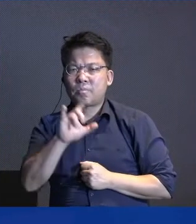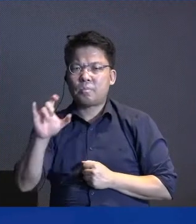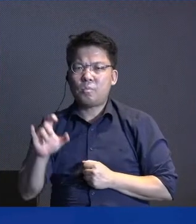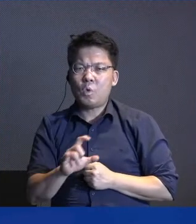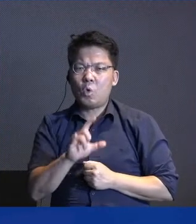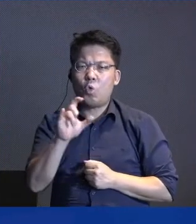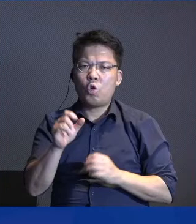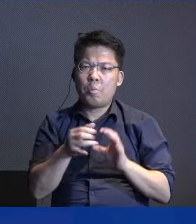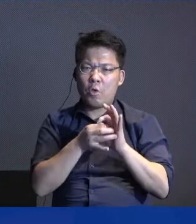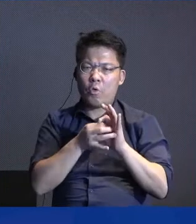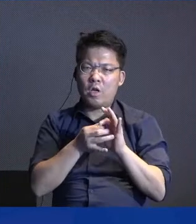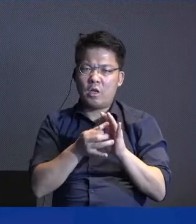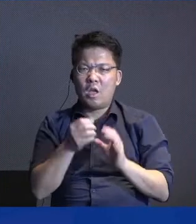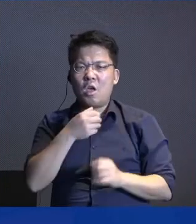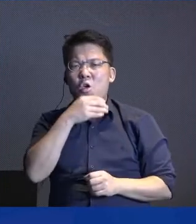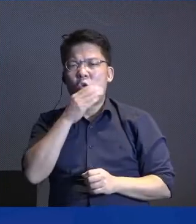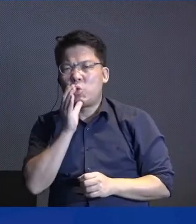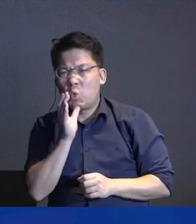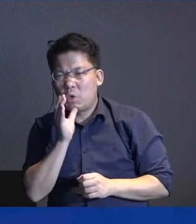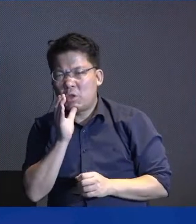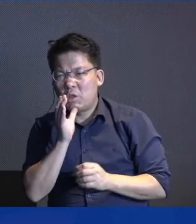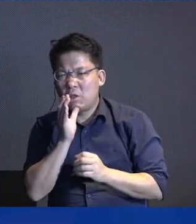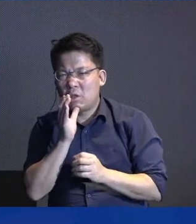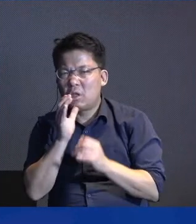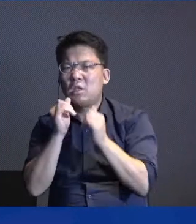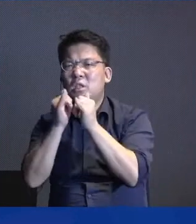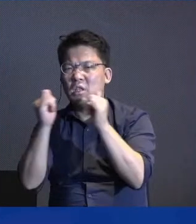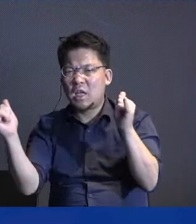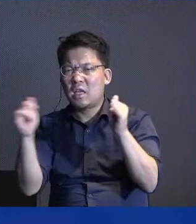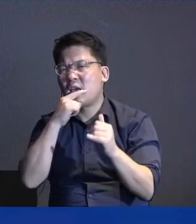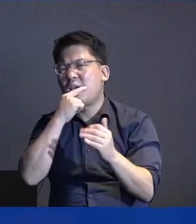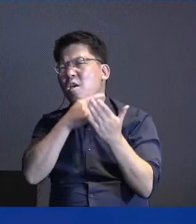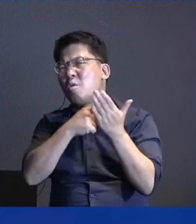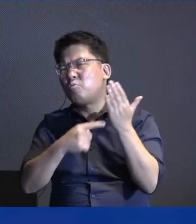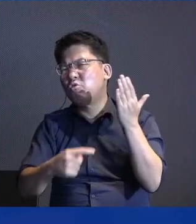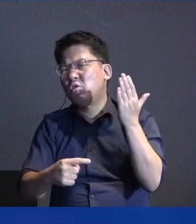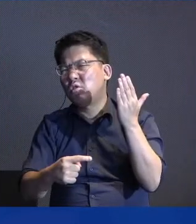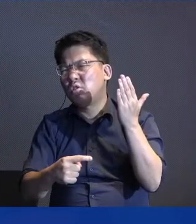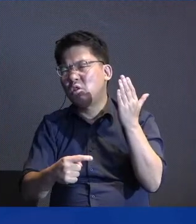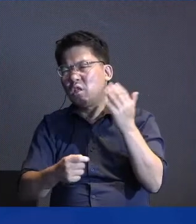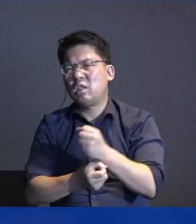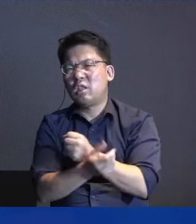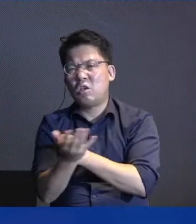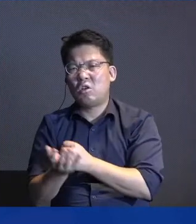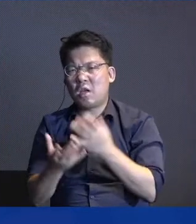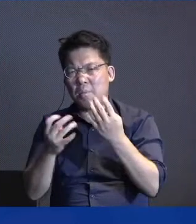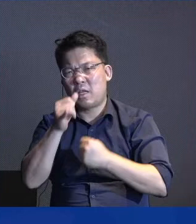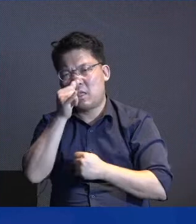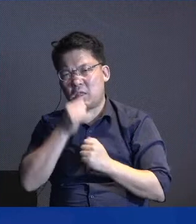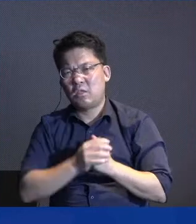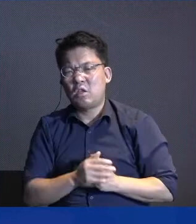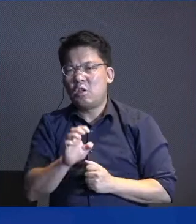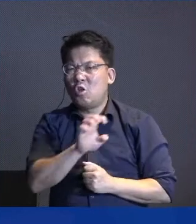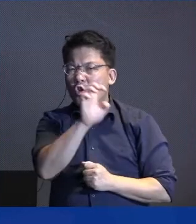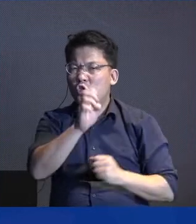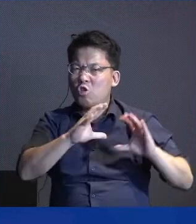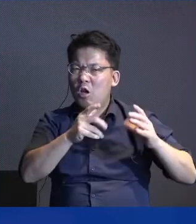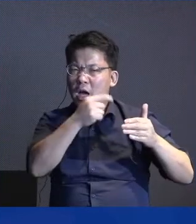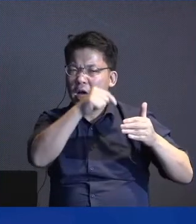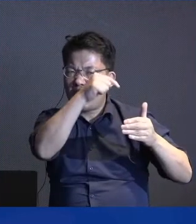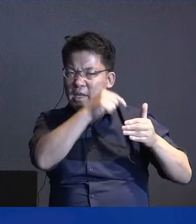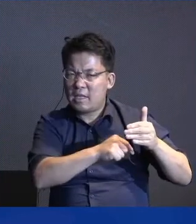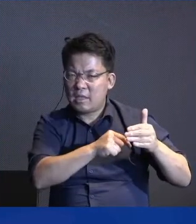Likewise, in the European context, using shared COVID-19 survey data, research has evidenced for